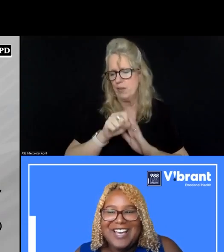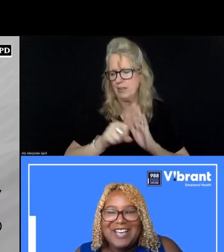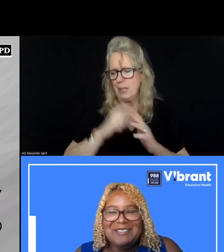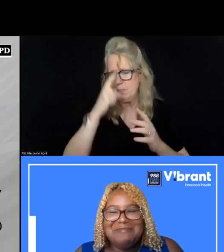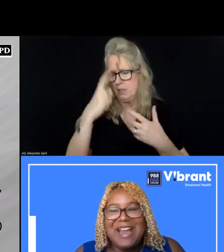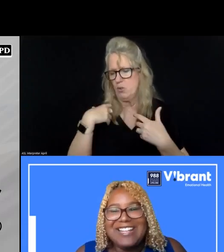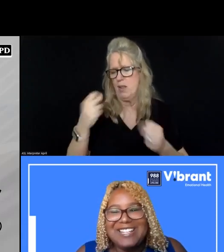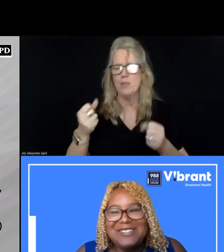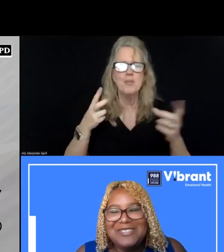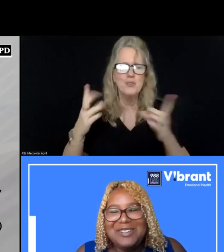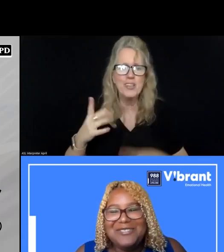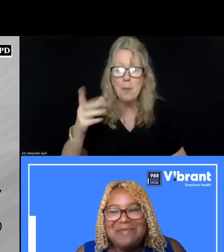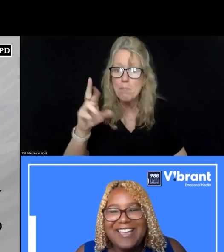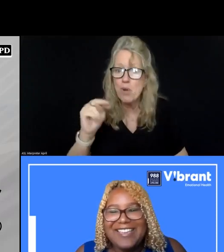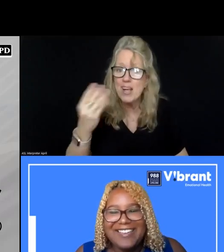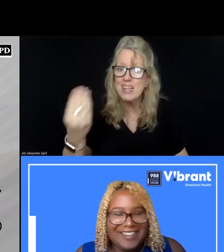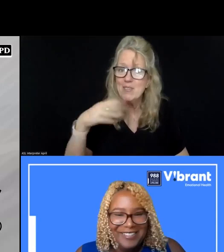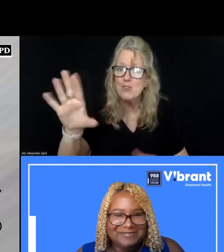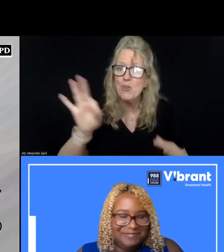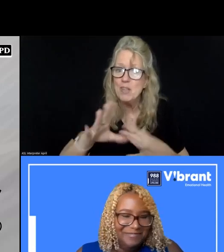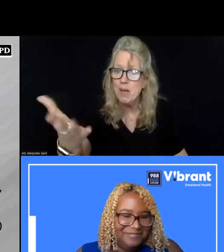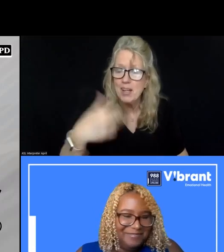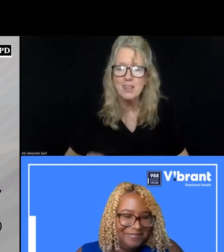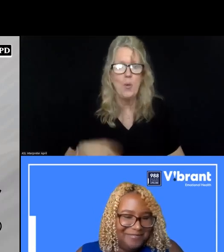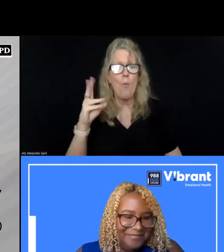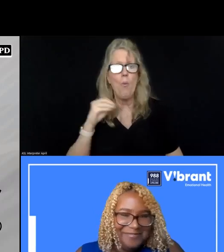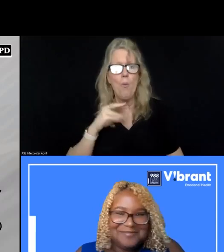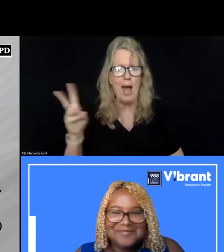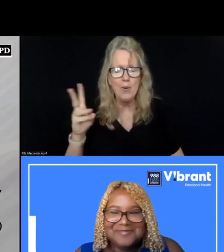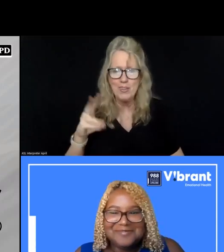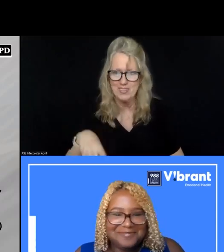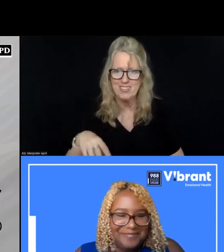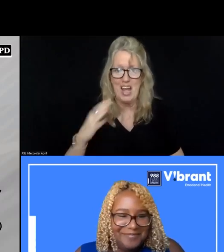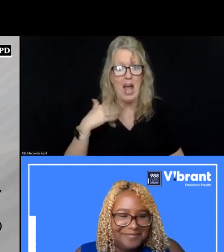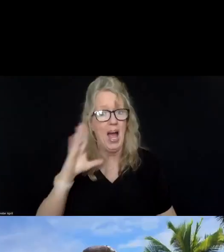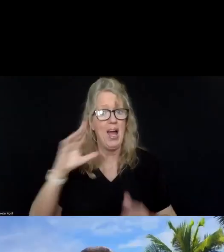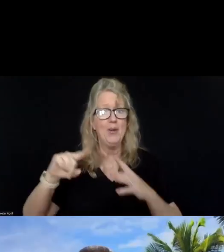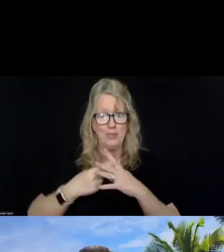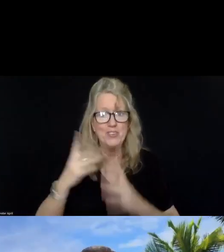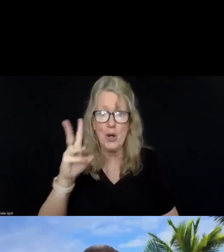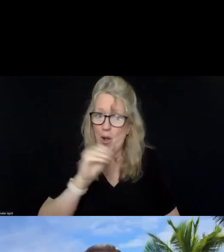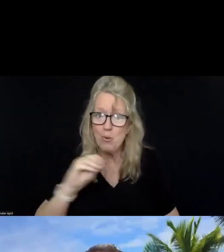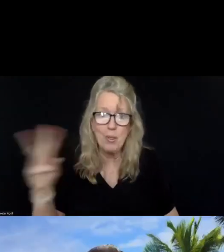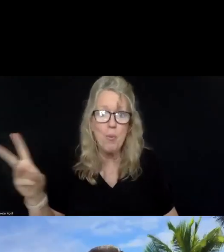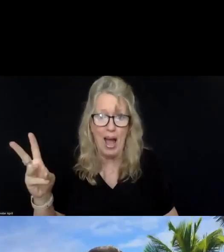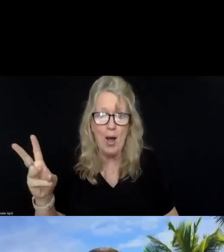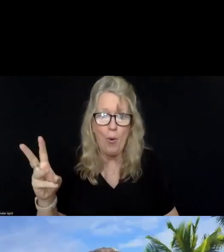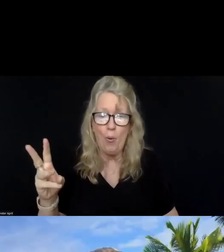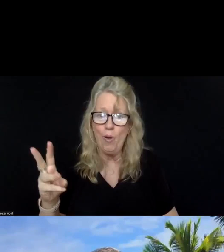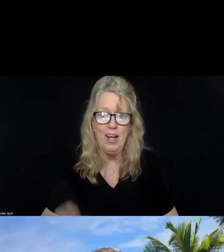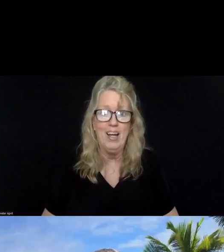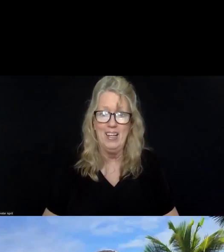Directors. Brian, can you give us your feedback? Wow. I think I would start off with wow. I am